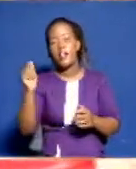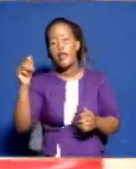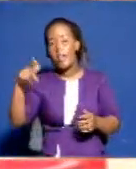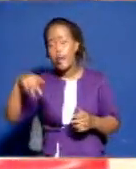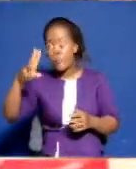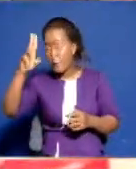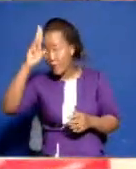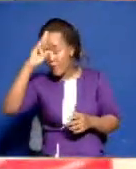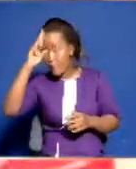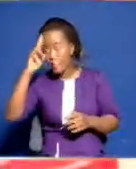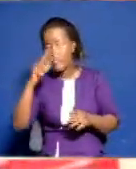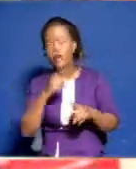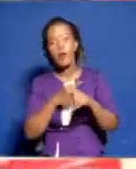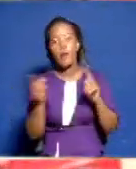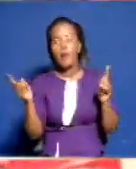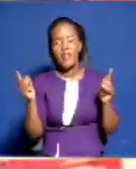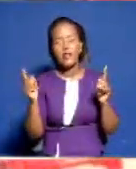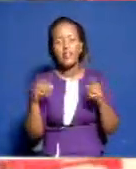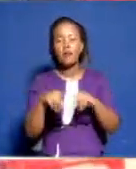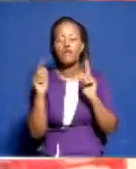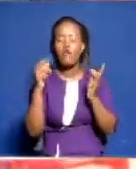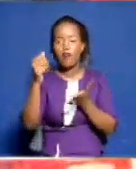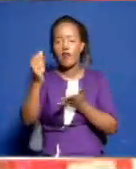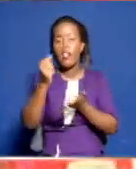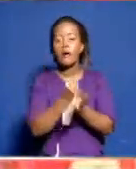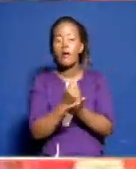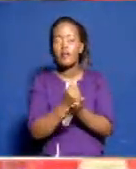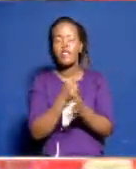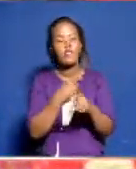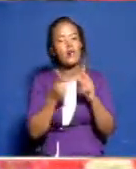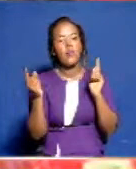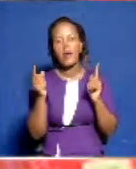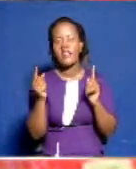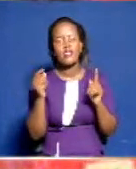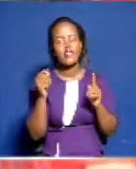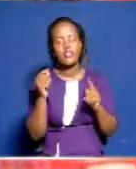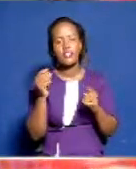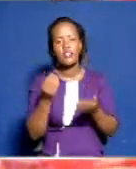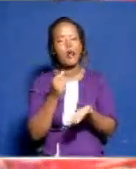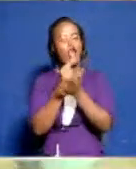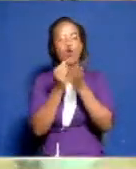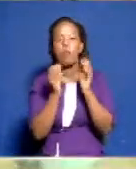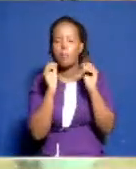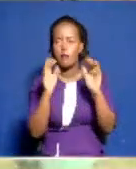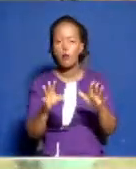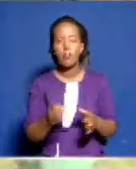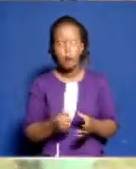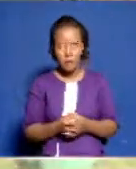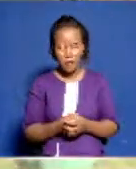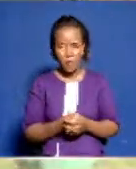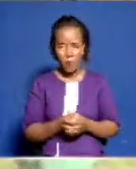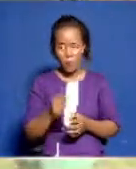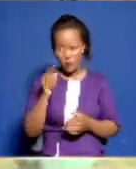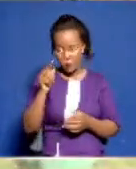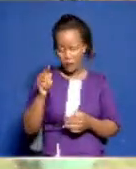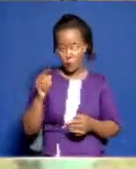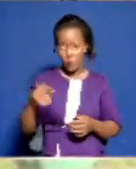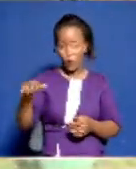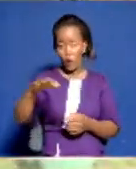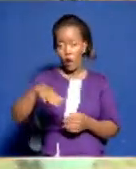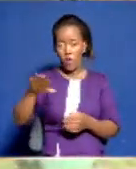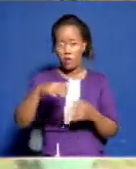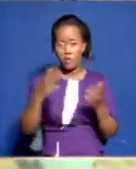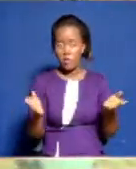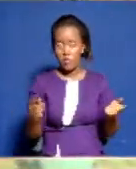KOPERE police post and the rapid deployment unit, but the efforts do not seem to yield any fruit. In this area, we